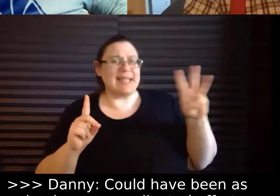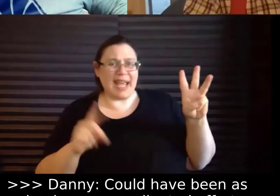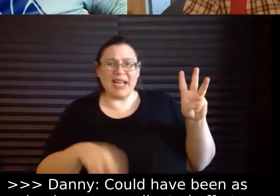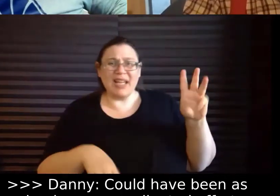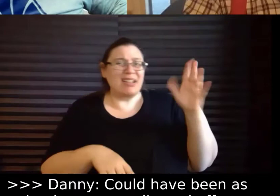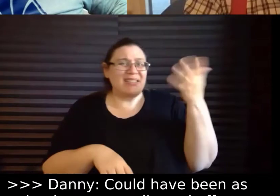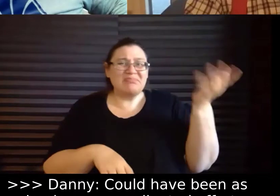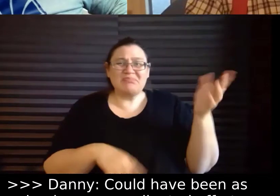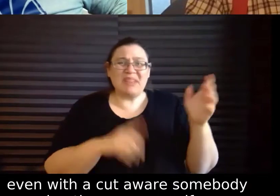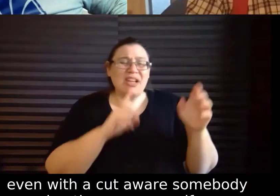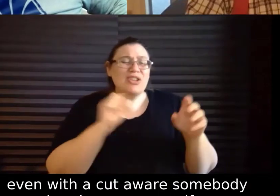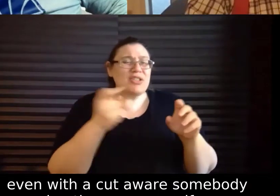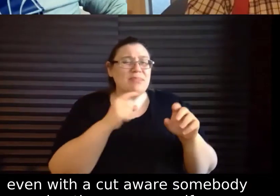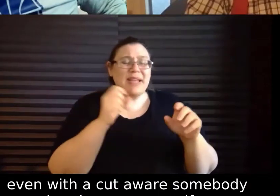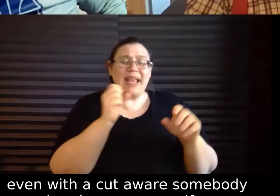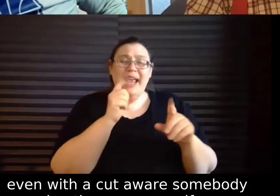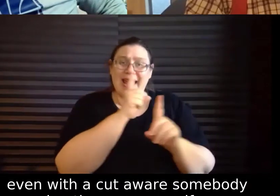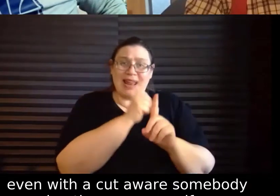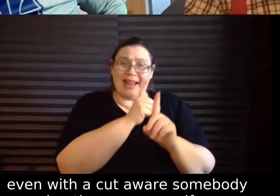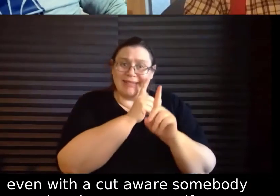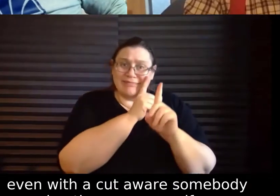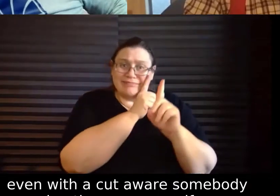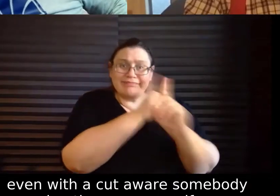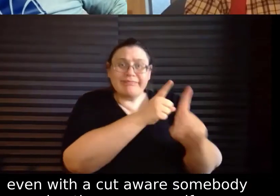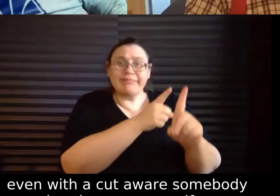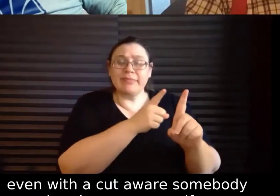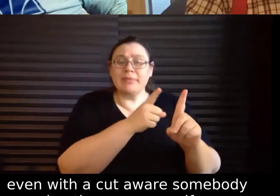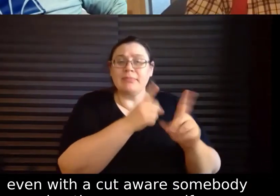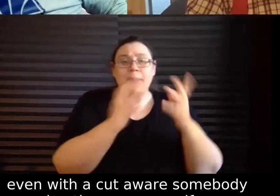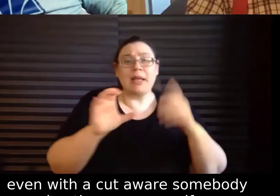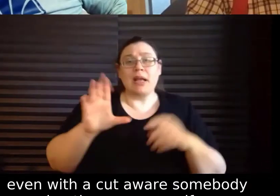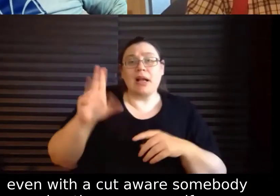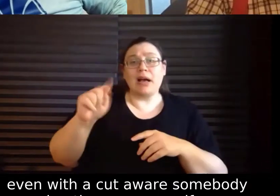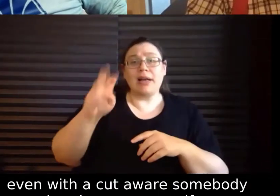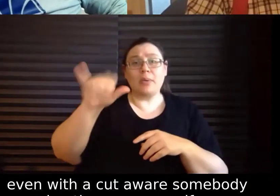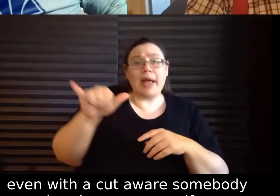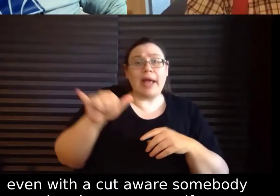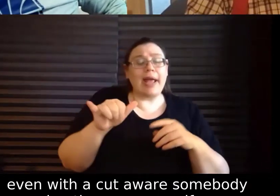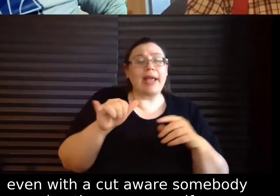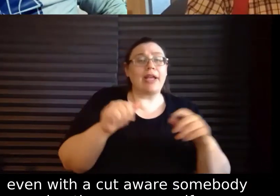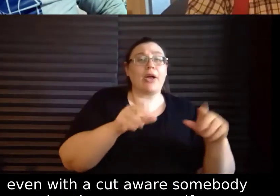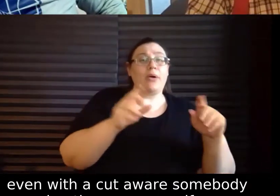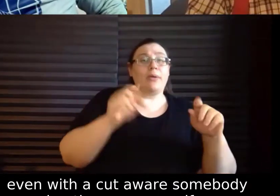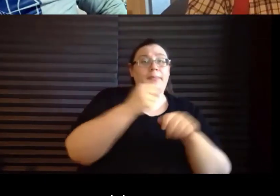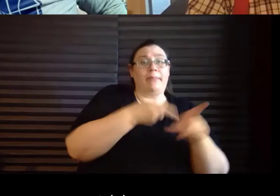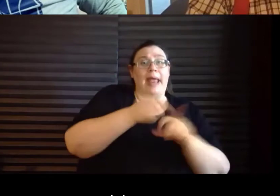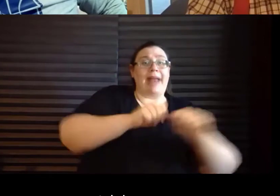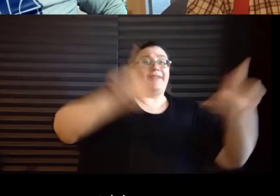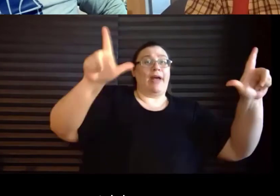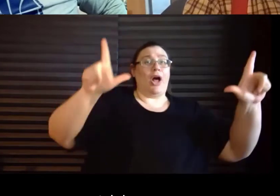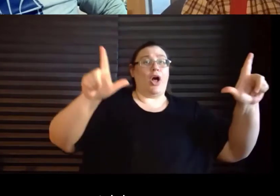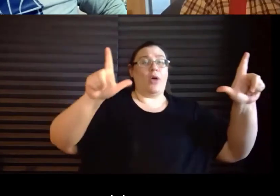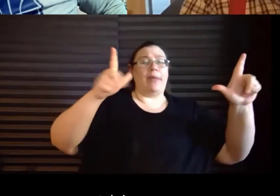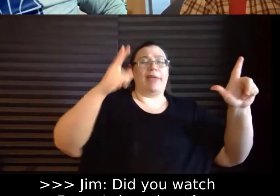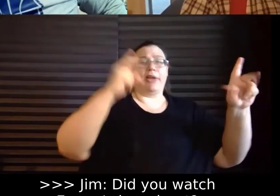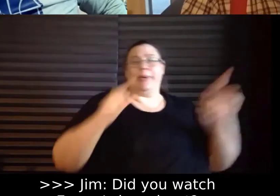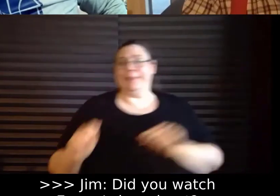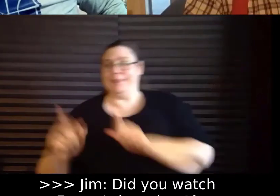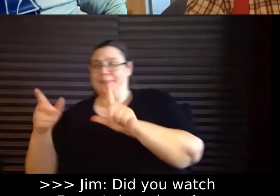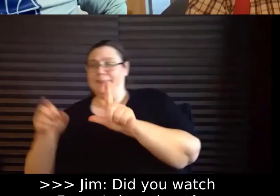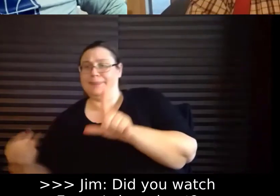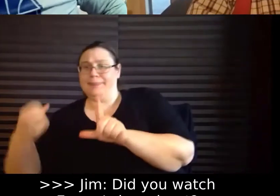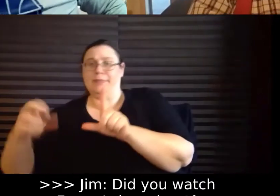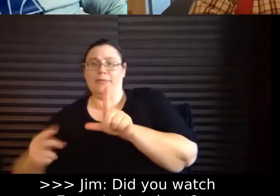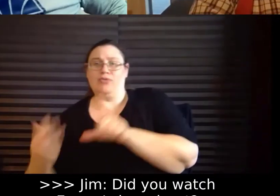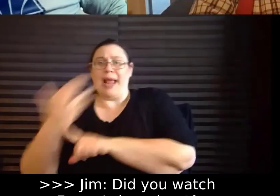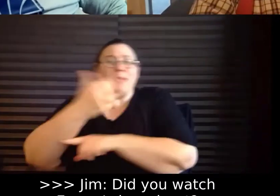coordinated effort to show, even with a cutaway, someone using the ramp. I mean, even if you just tricked us, tricked And